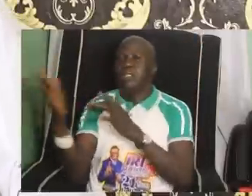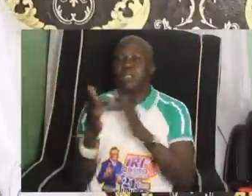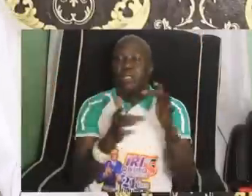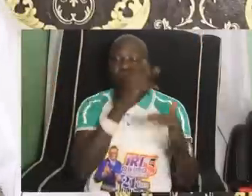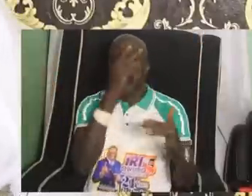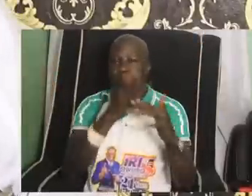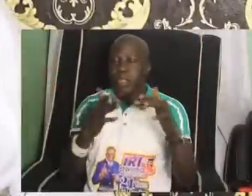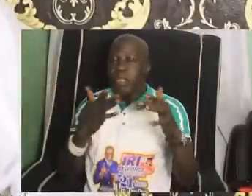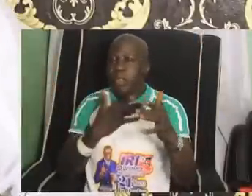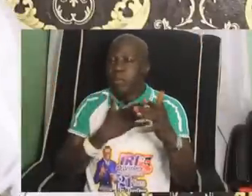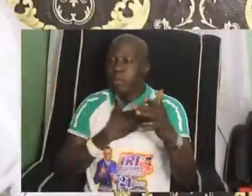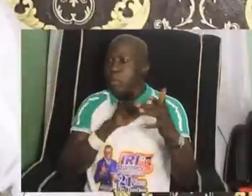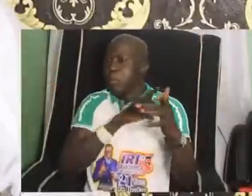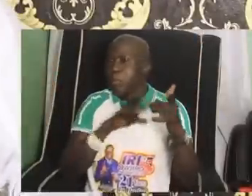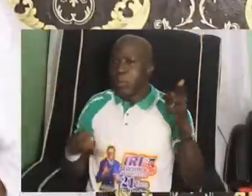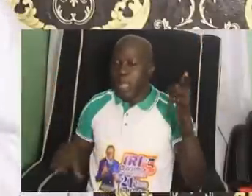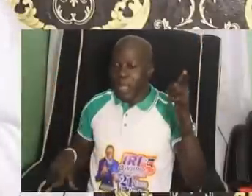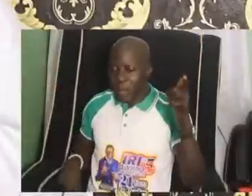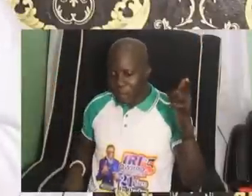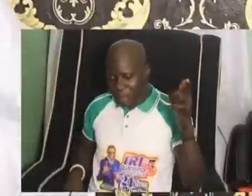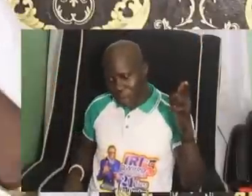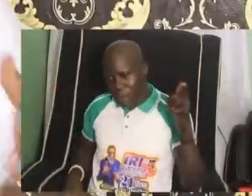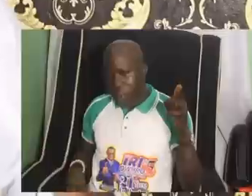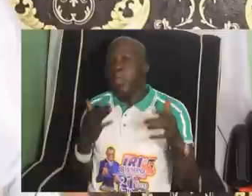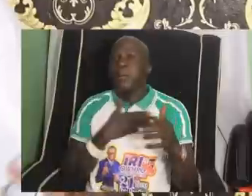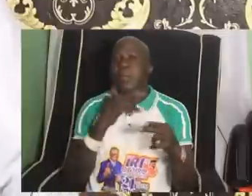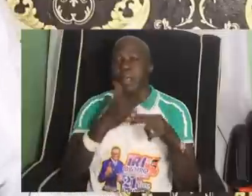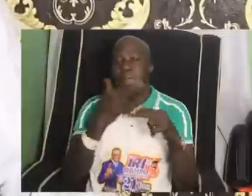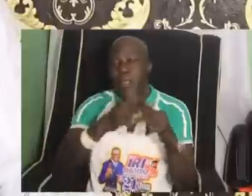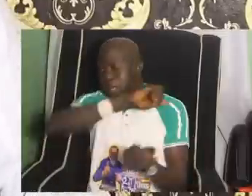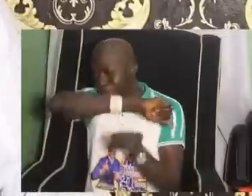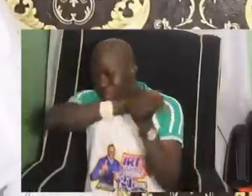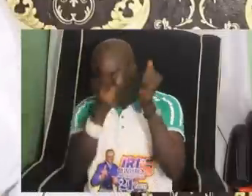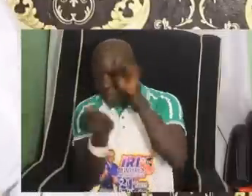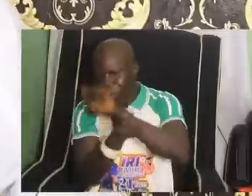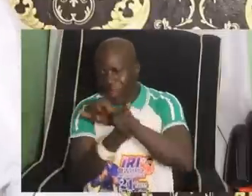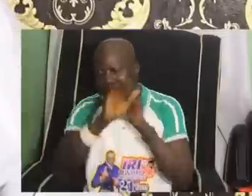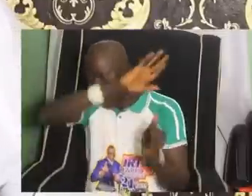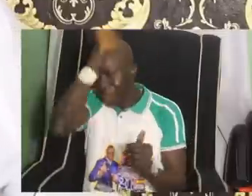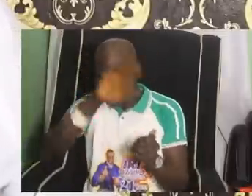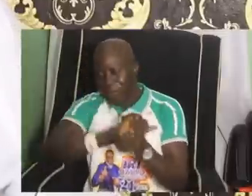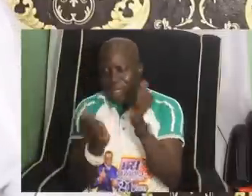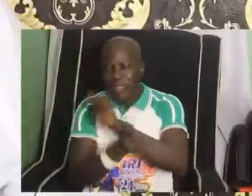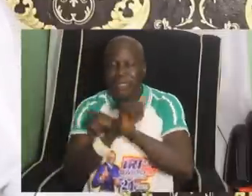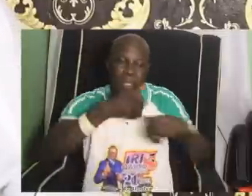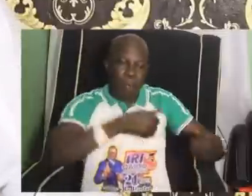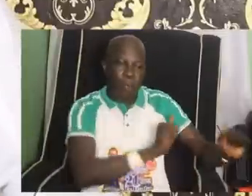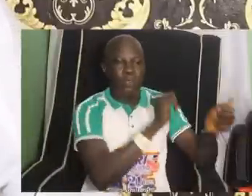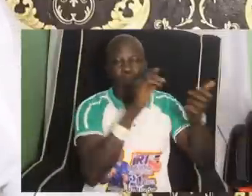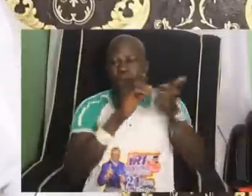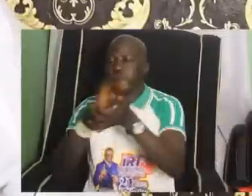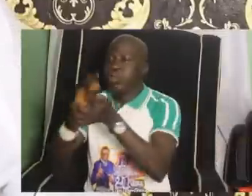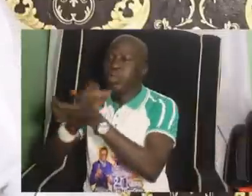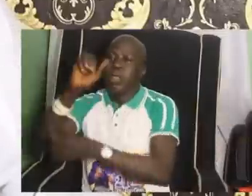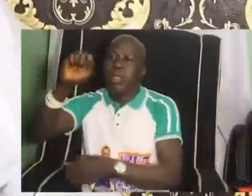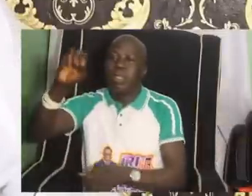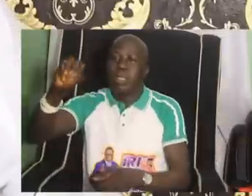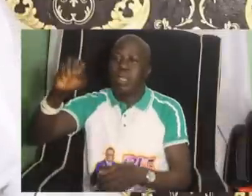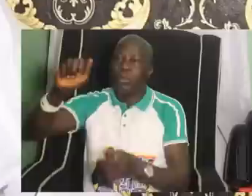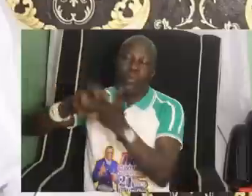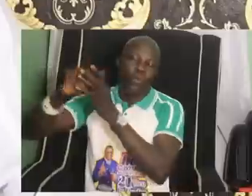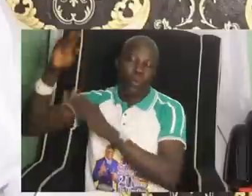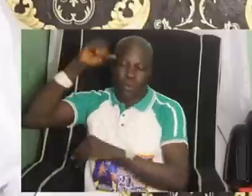Jesus, amen. Jesus' name, my Lord. My name never changed. Apostle. He's apostle. Dr.